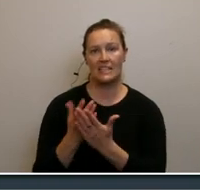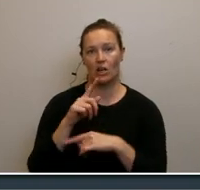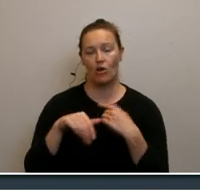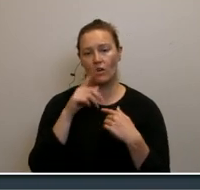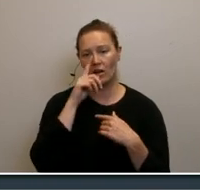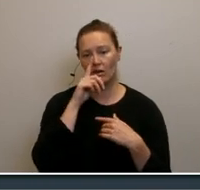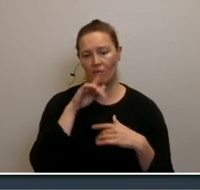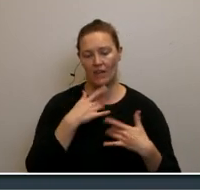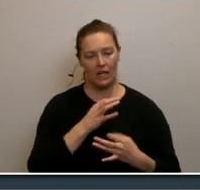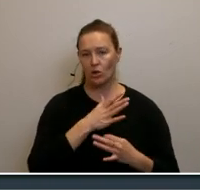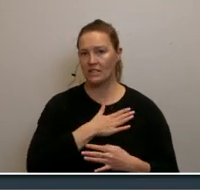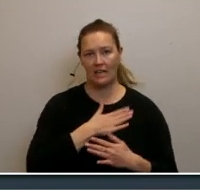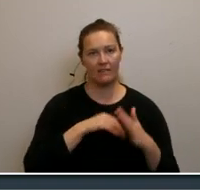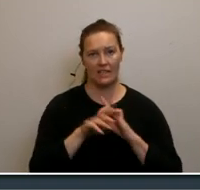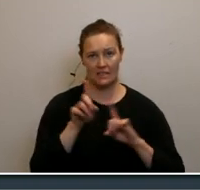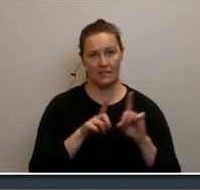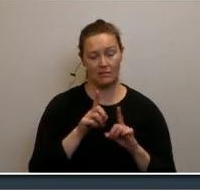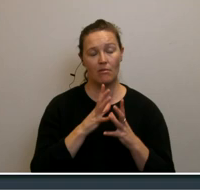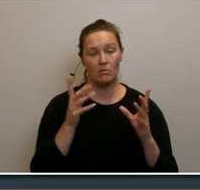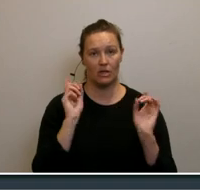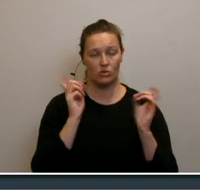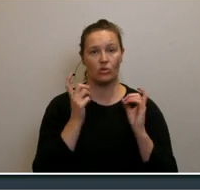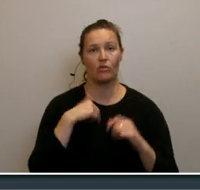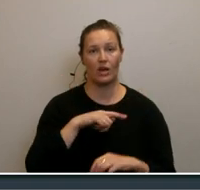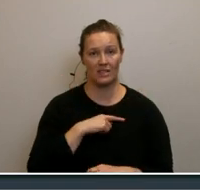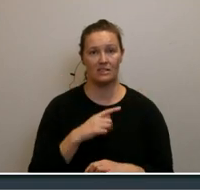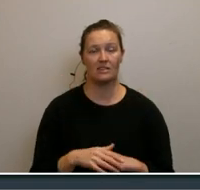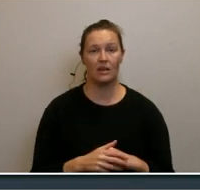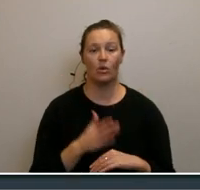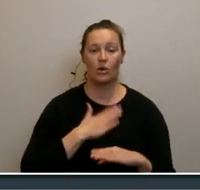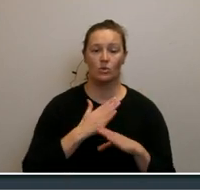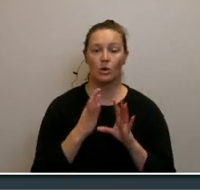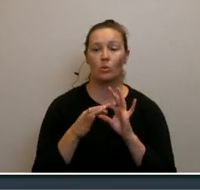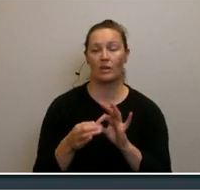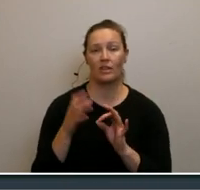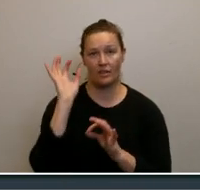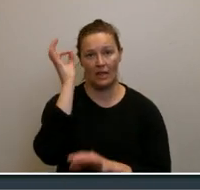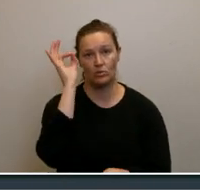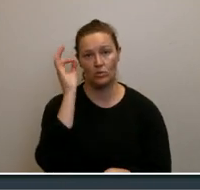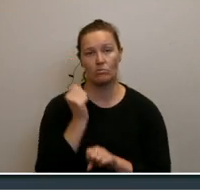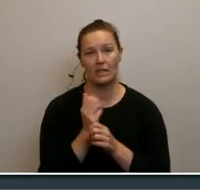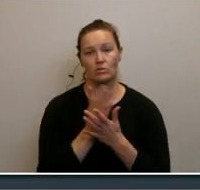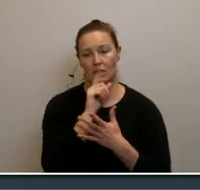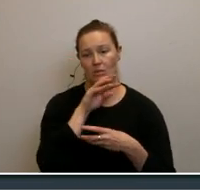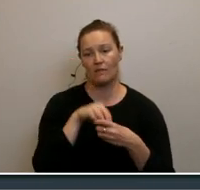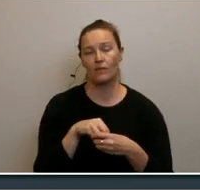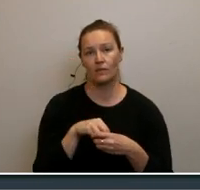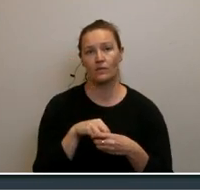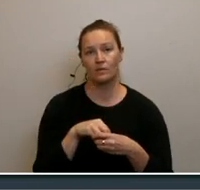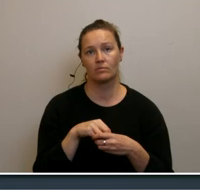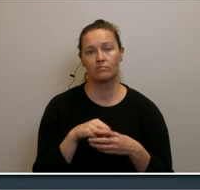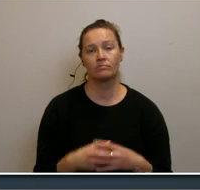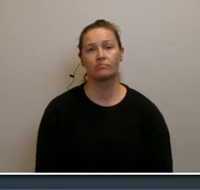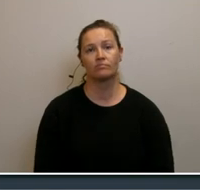feeling unsafe in our city. So that's a big concern for us, and we want to work with you, the council, to ensure that we can be part of this.